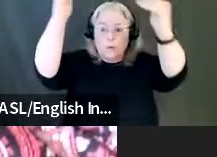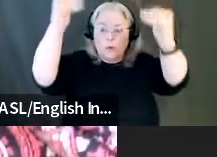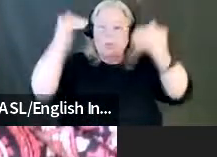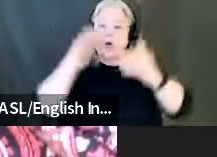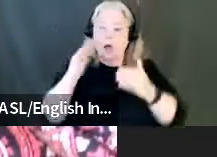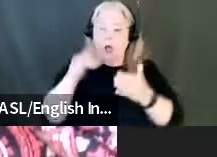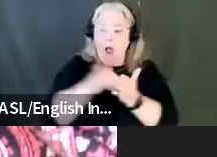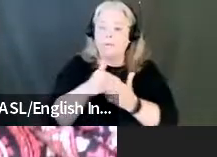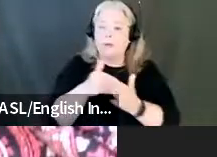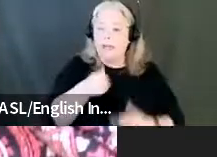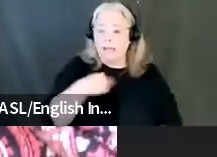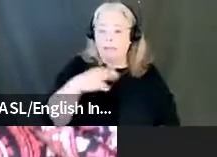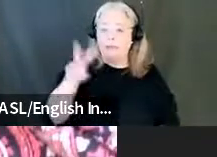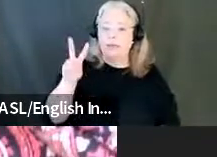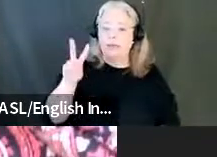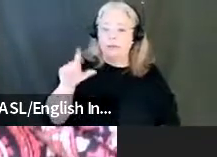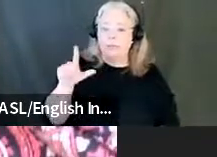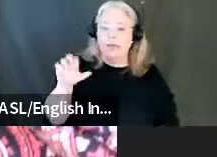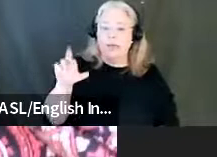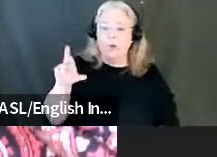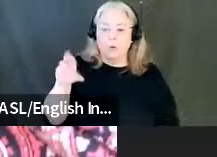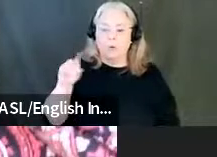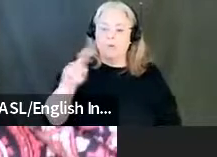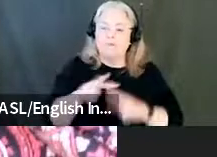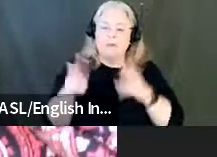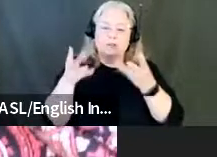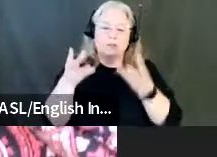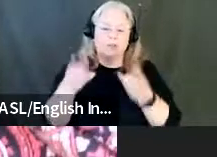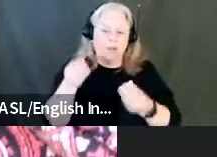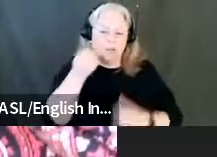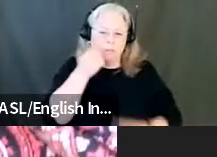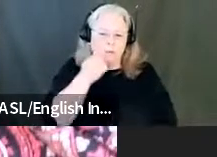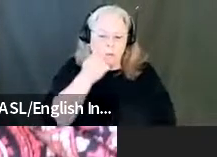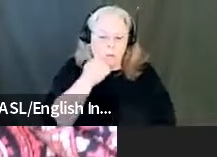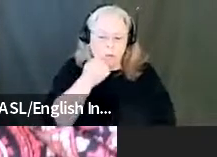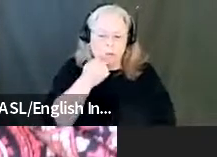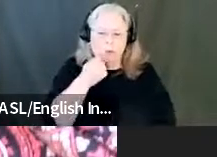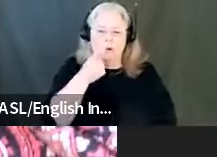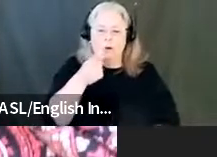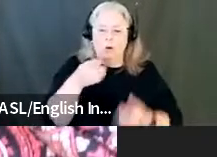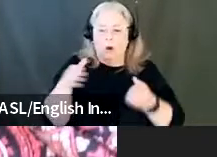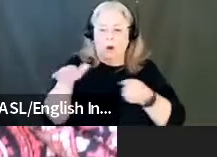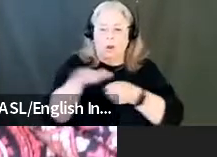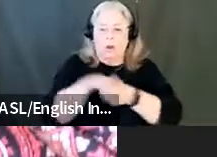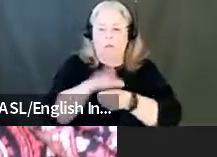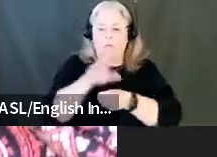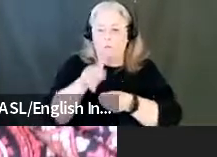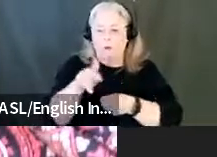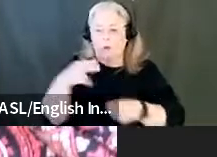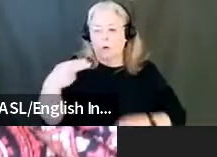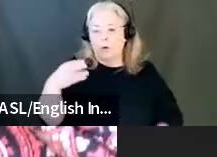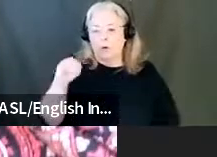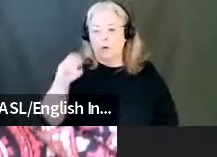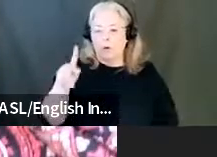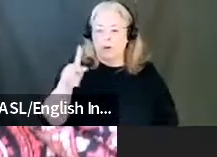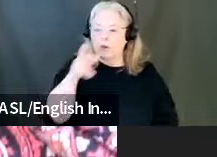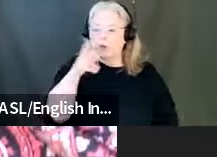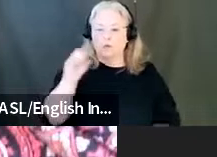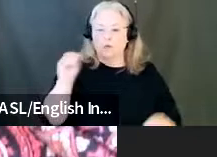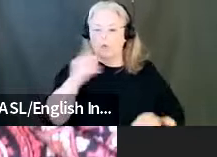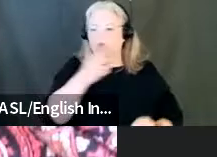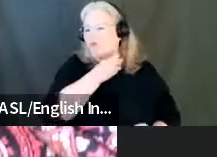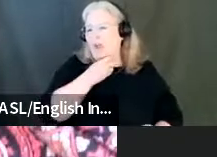roof. And so it's that really real soft material. That's what we're going to be using to cover up the hook so we don't like anything scratchy.